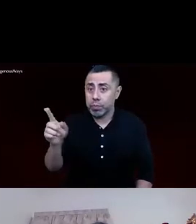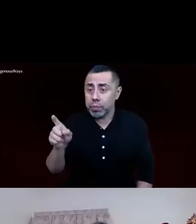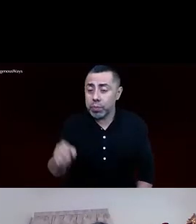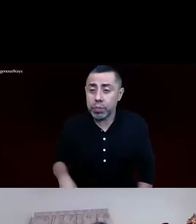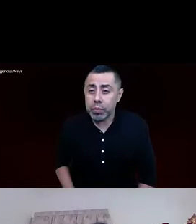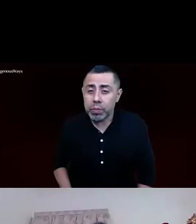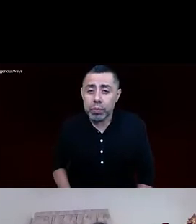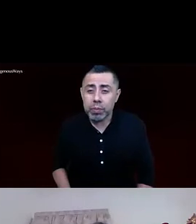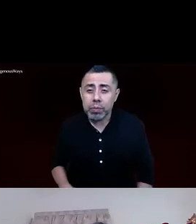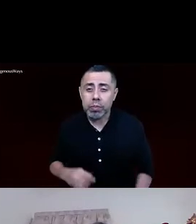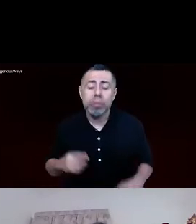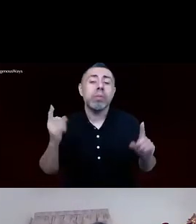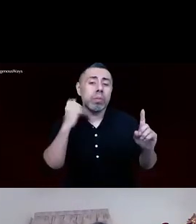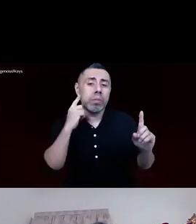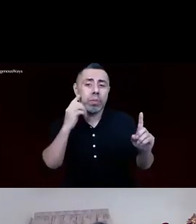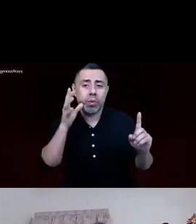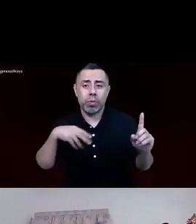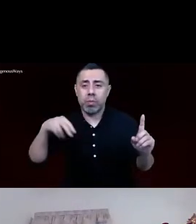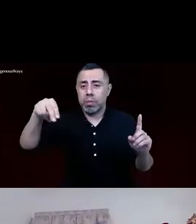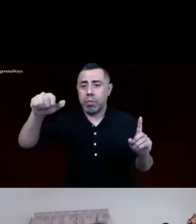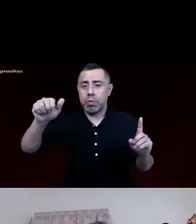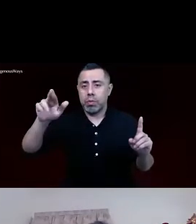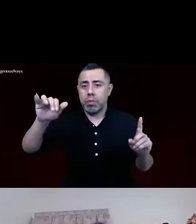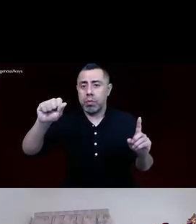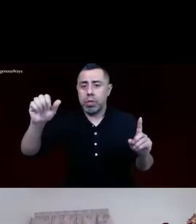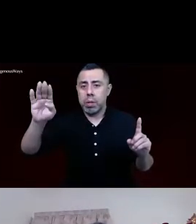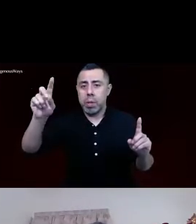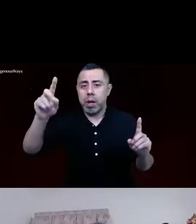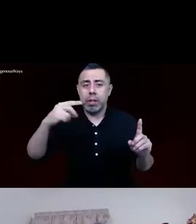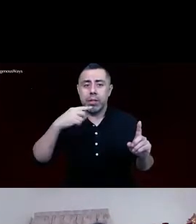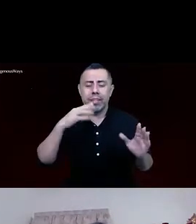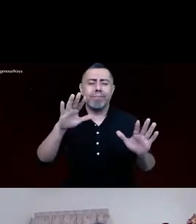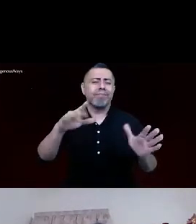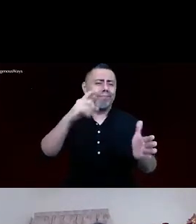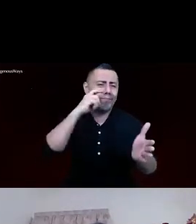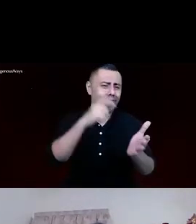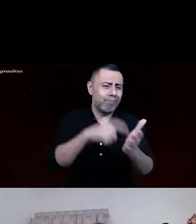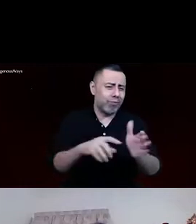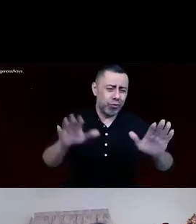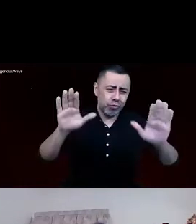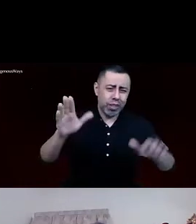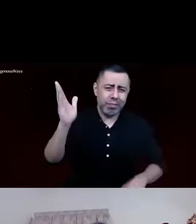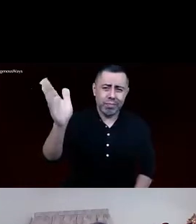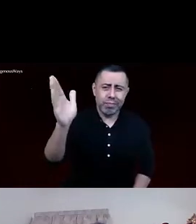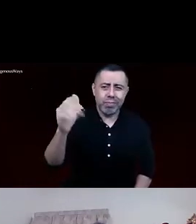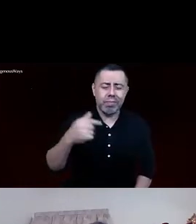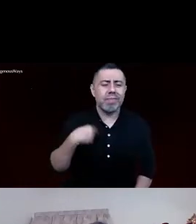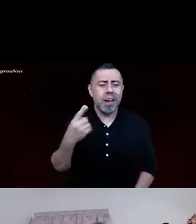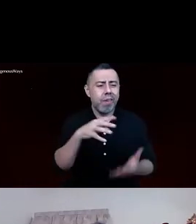I just wanted to say that was a great presentation, and I always learn something that I didn't know.